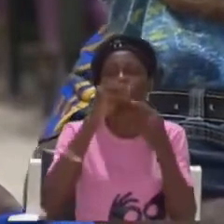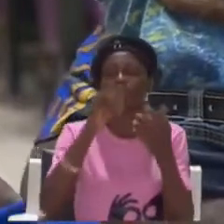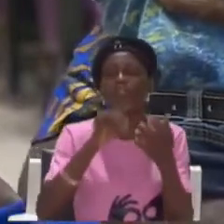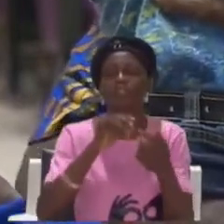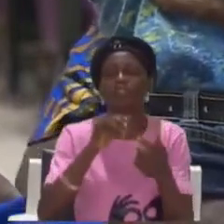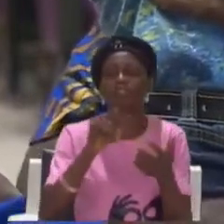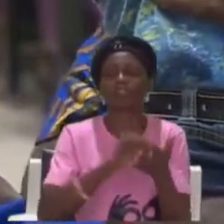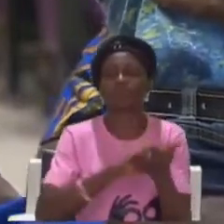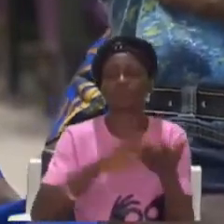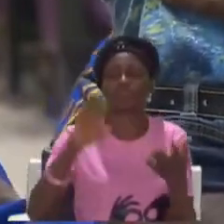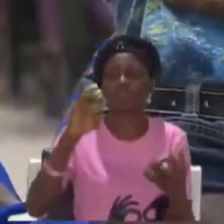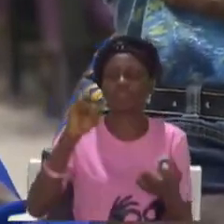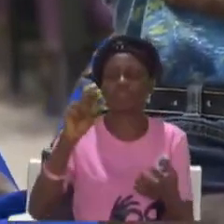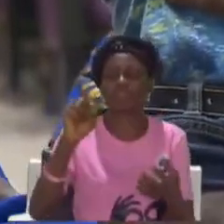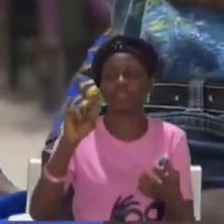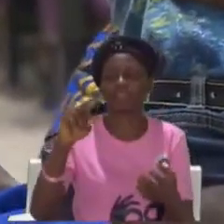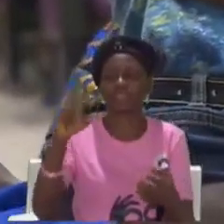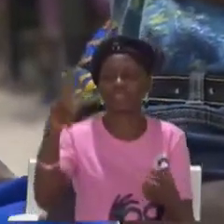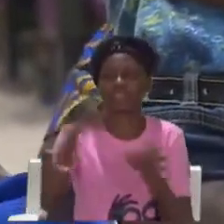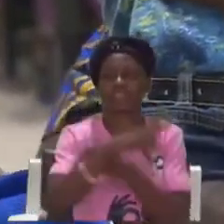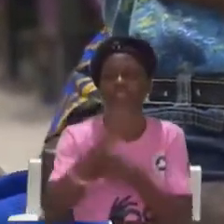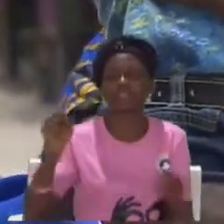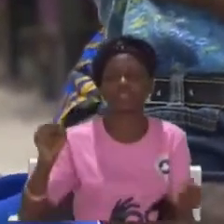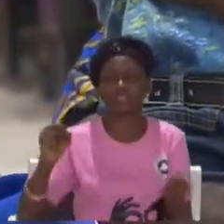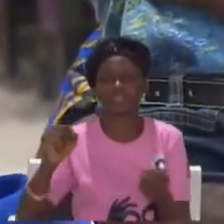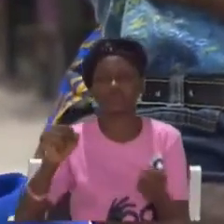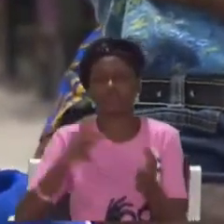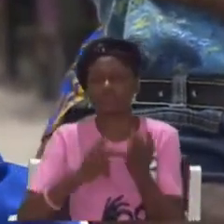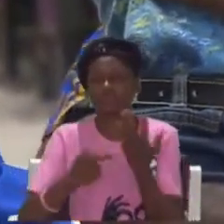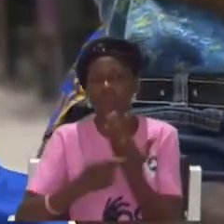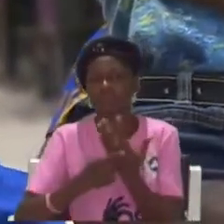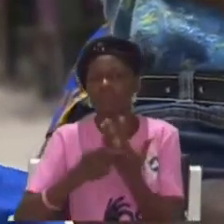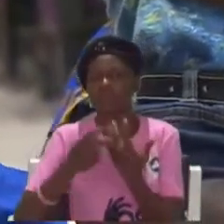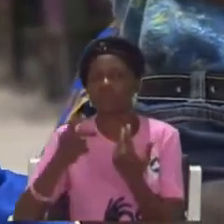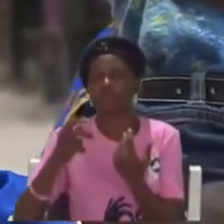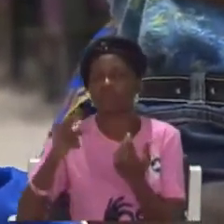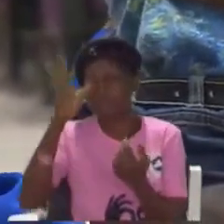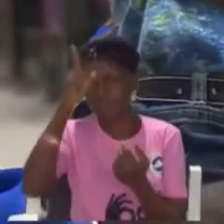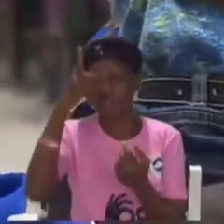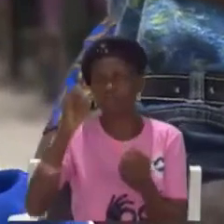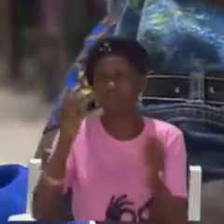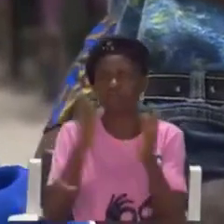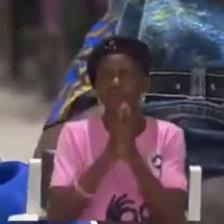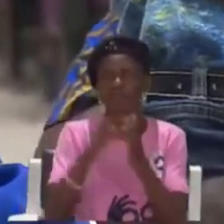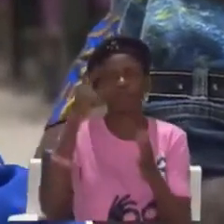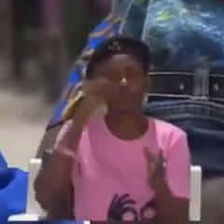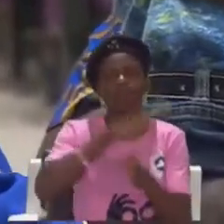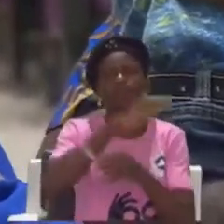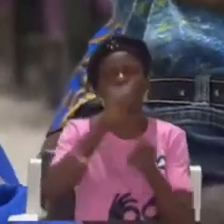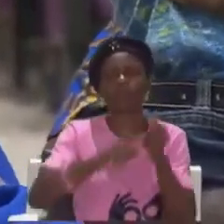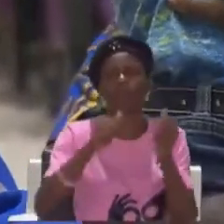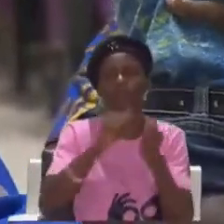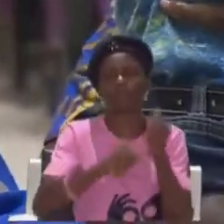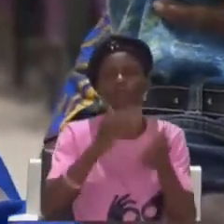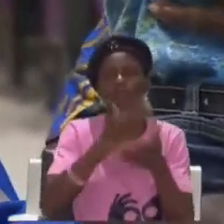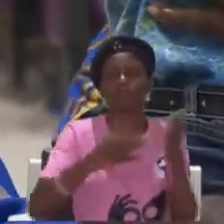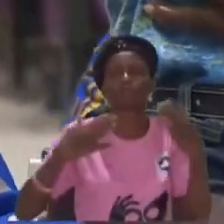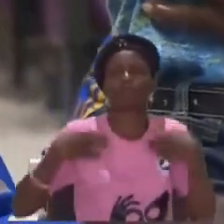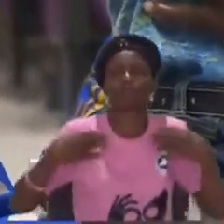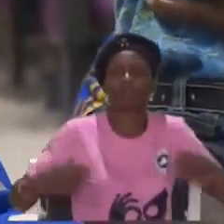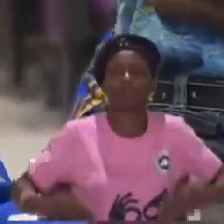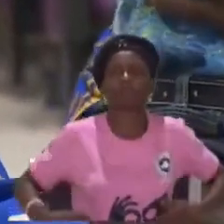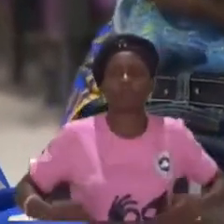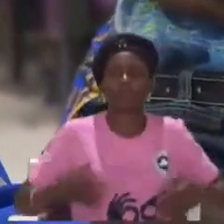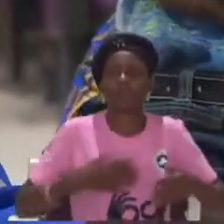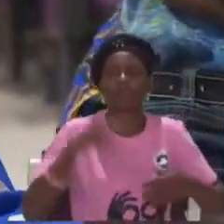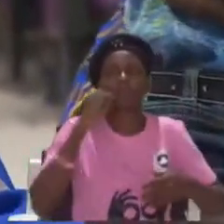encounter, 3 days special divine encounter. That the GO pray for every part of our body,